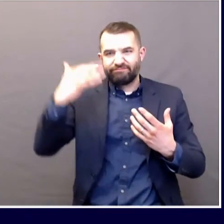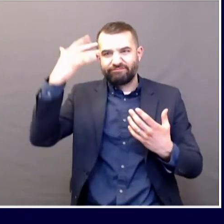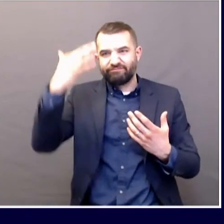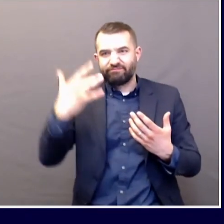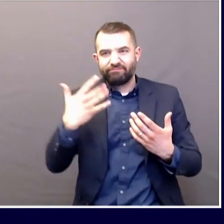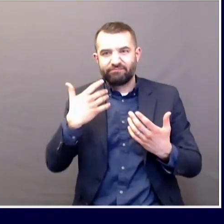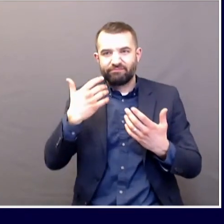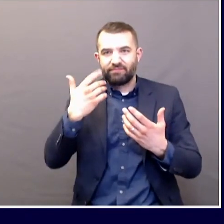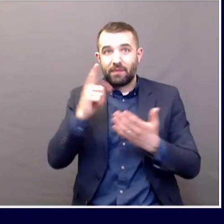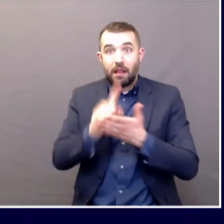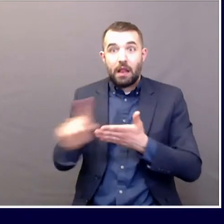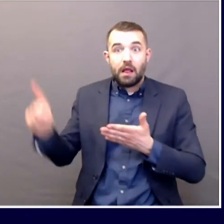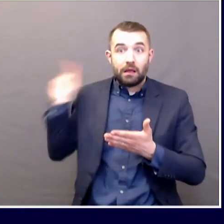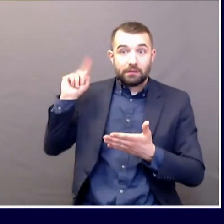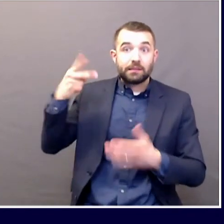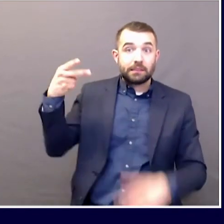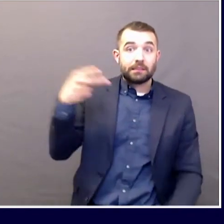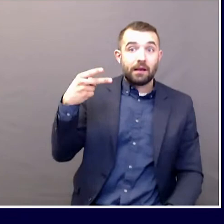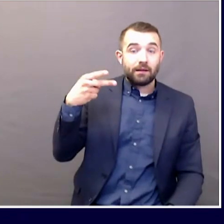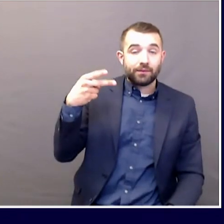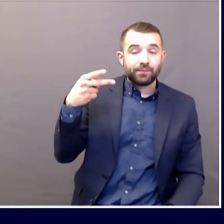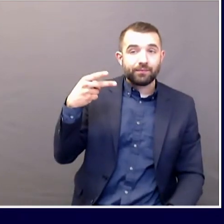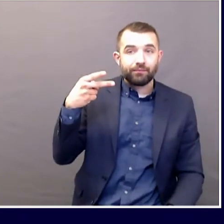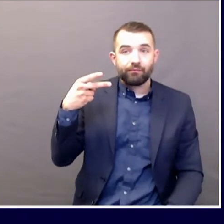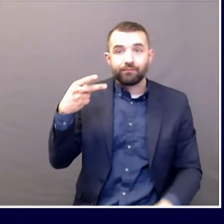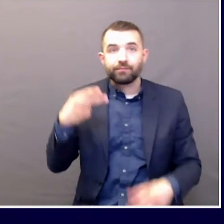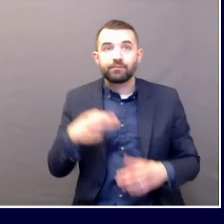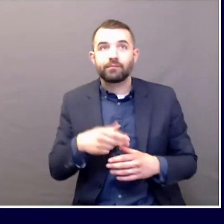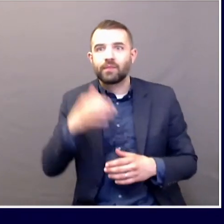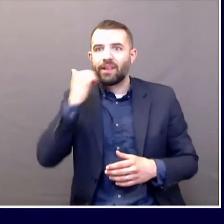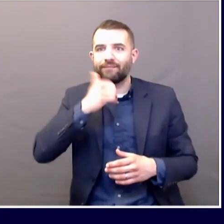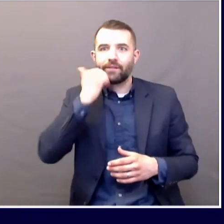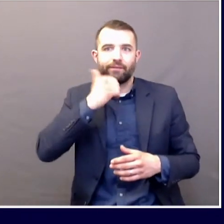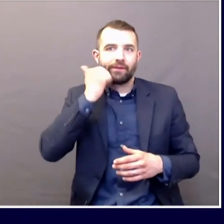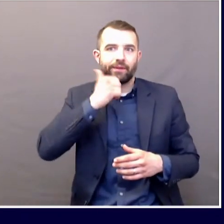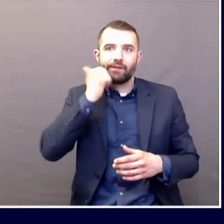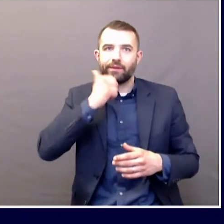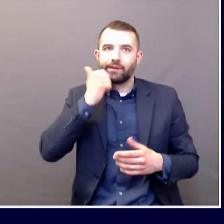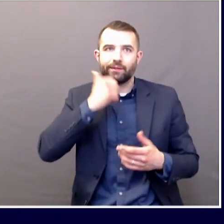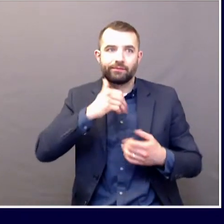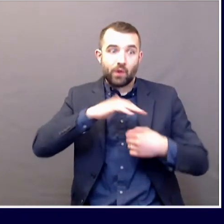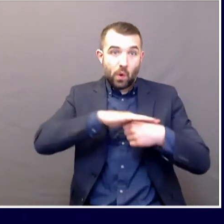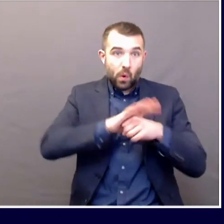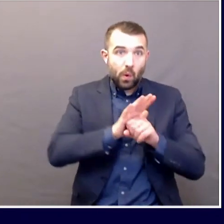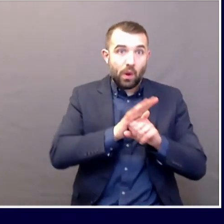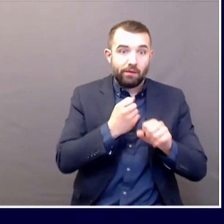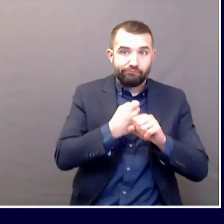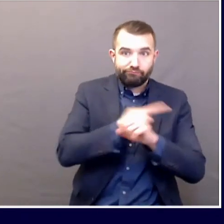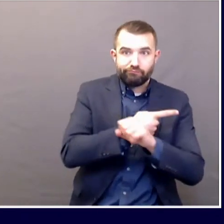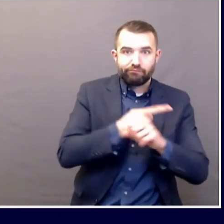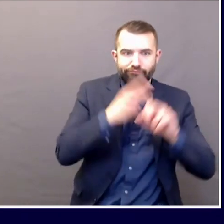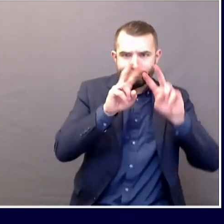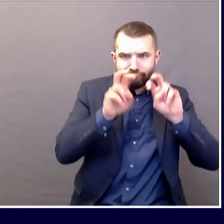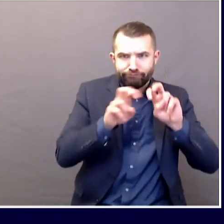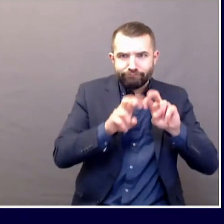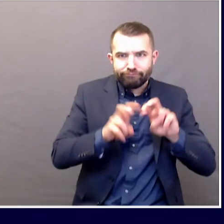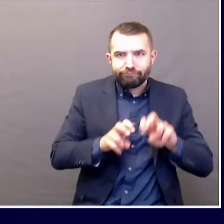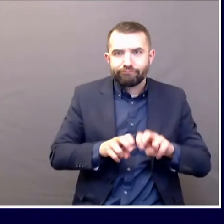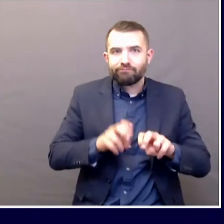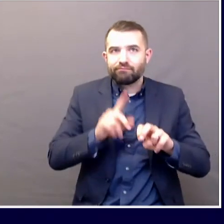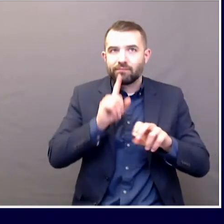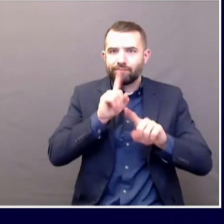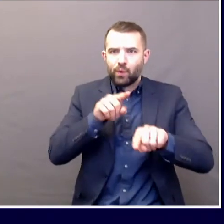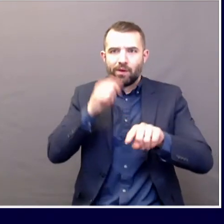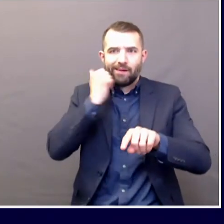in terms of the overall numbers. We get reports every day of the variant analysis, but in terms of the overall percentages and how that stacks